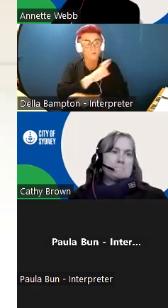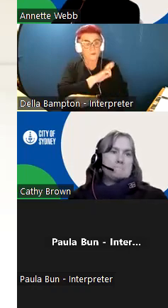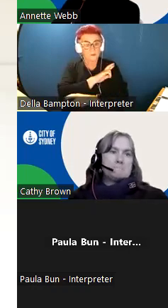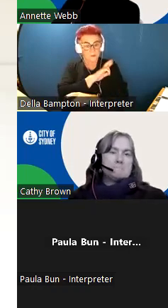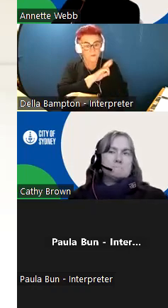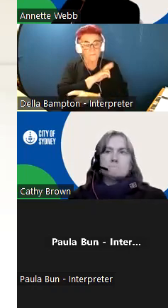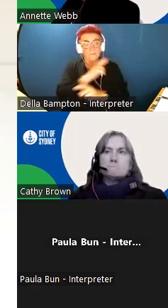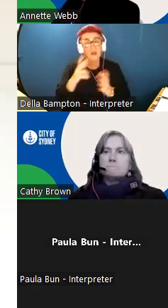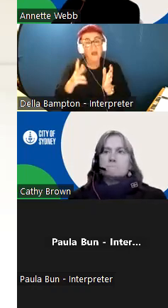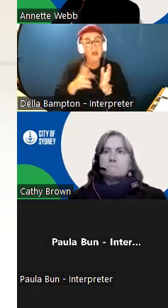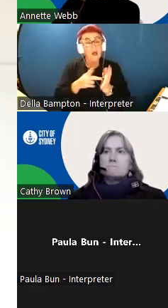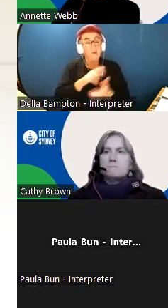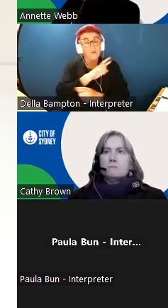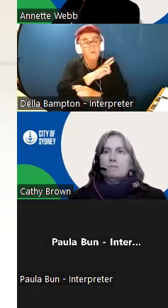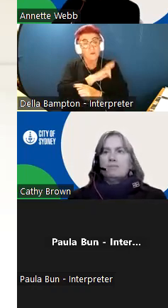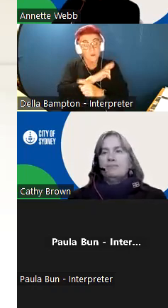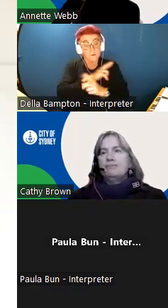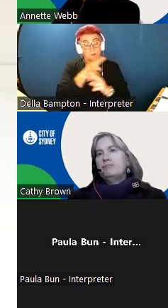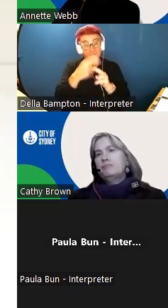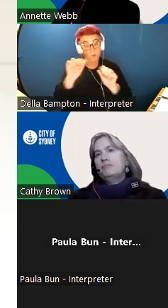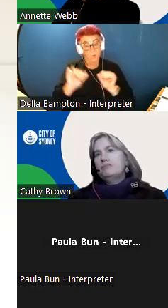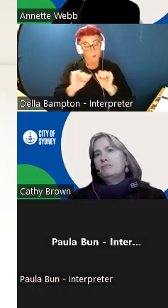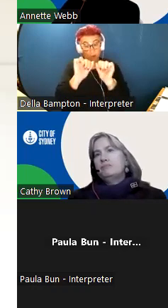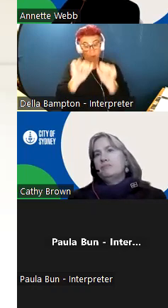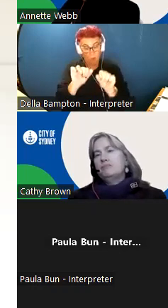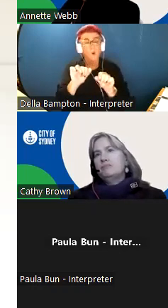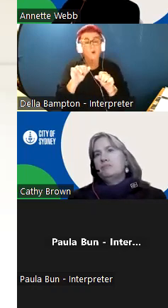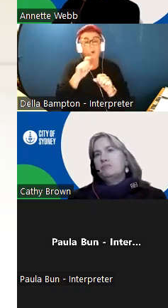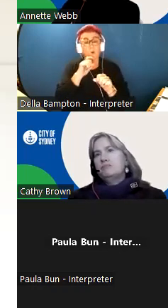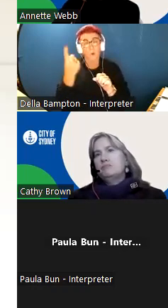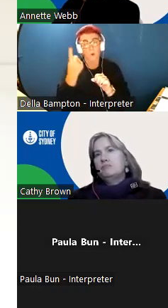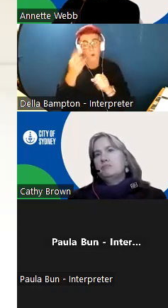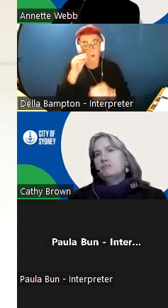Some other responsibilities that fall on the participants in the program include